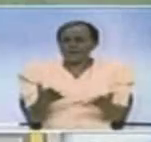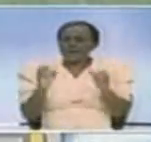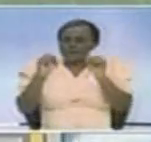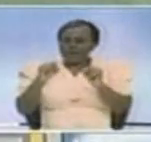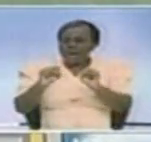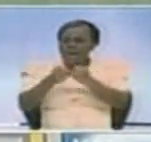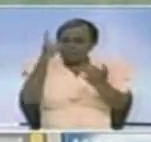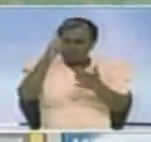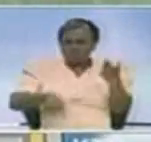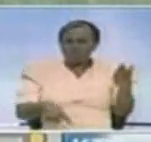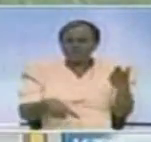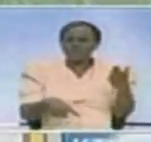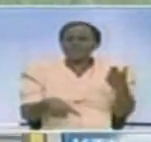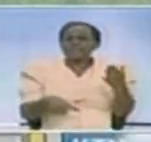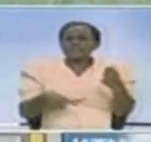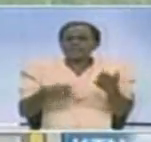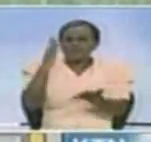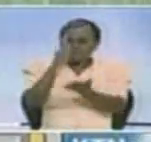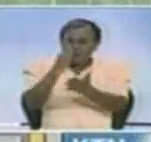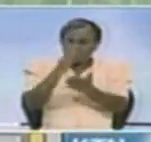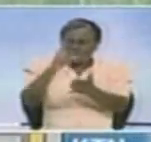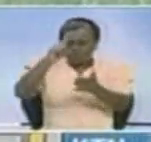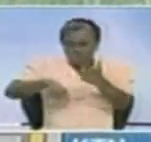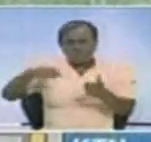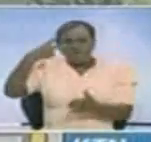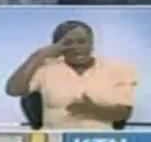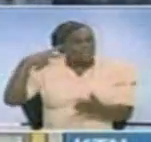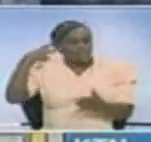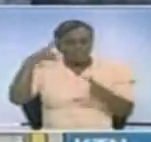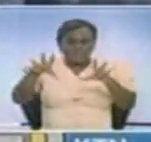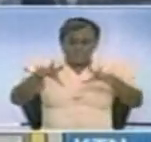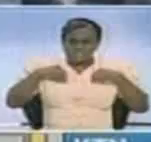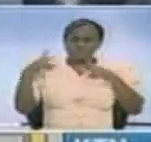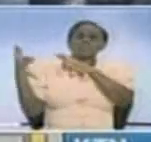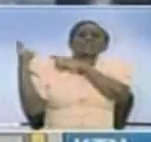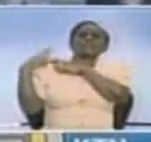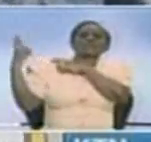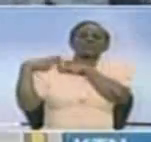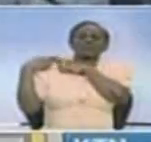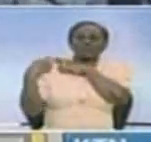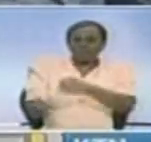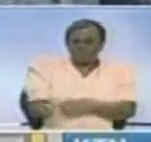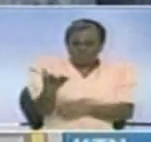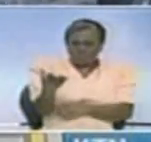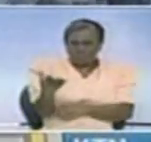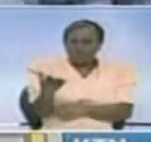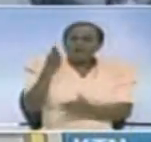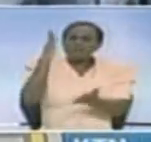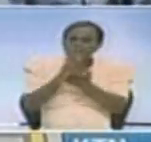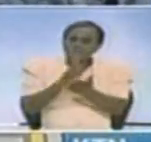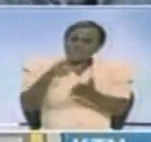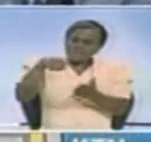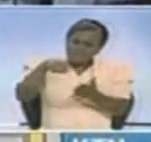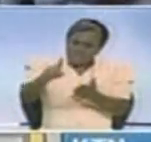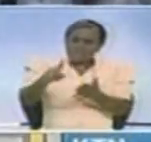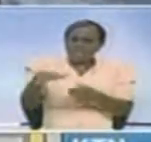result, the fact that Al-Shabaab took responsibility for this attack, the fact that they seem to be in